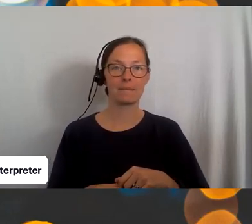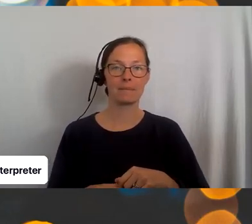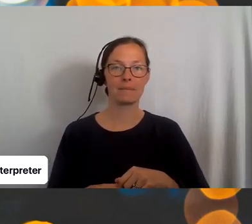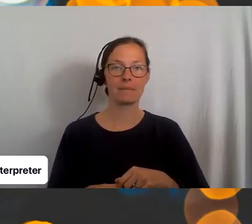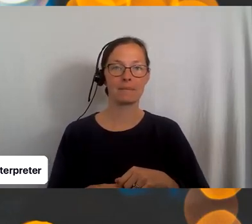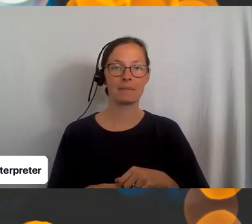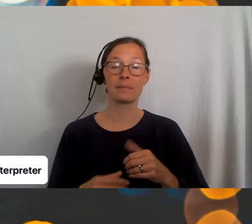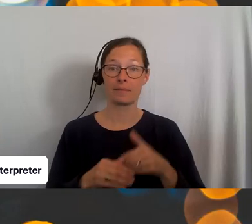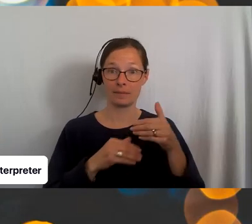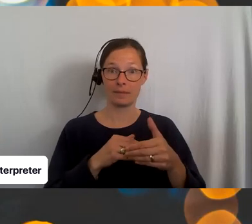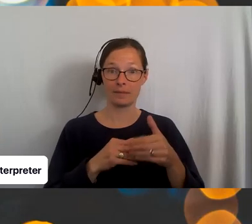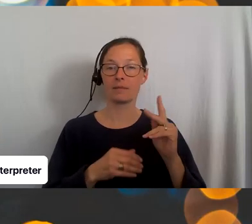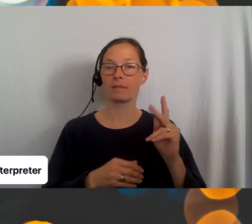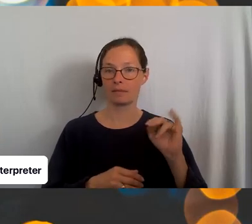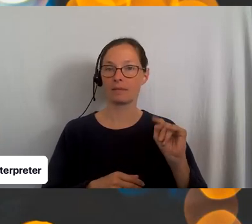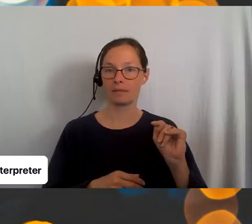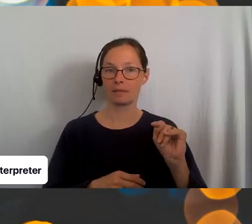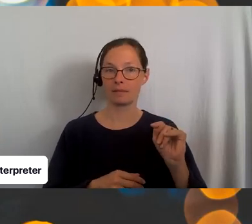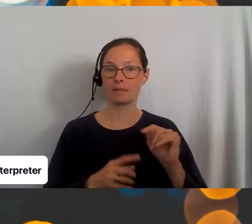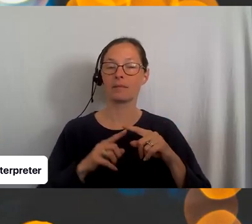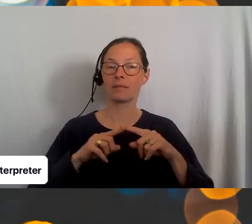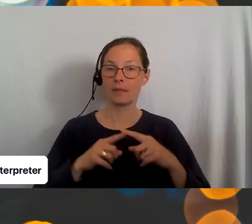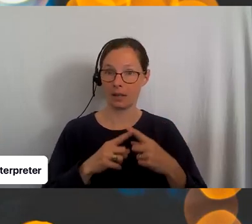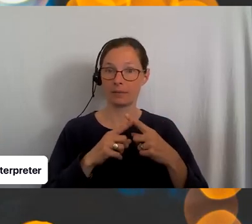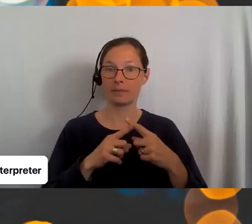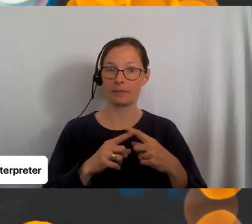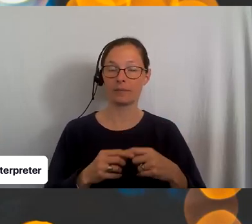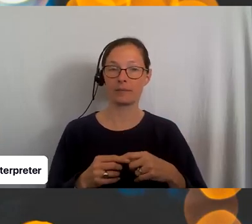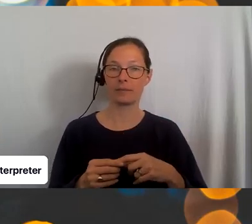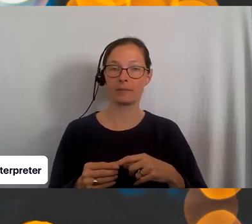The next stitch is a knit stitch. So I'm knitting.